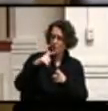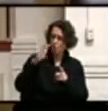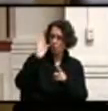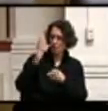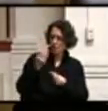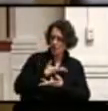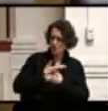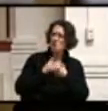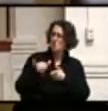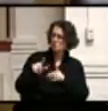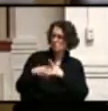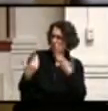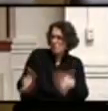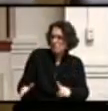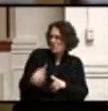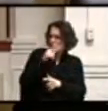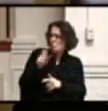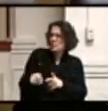bids,